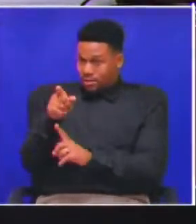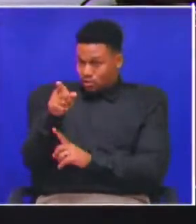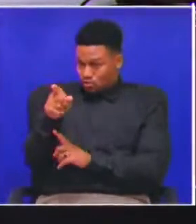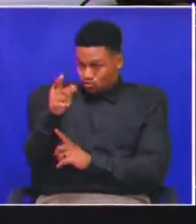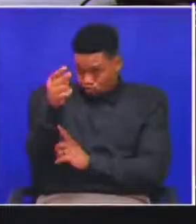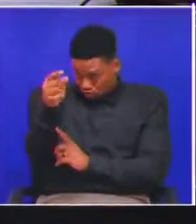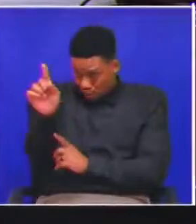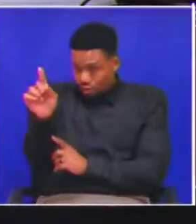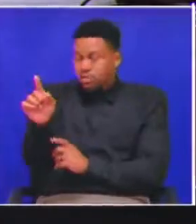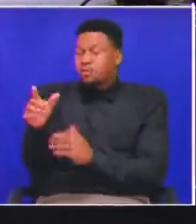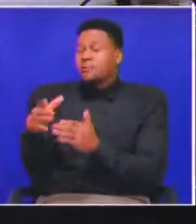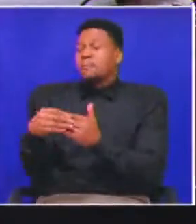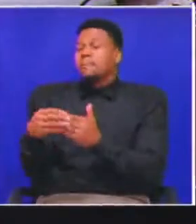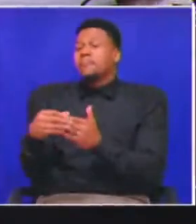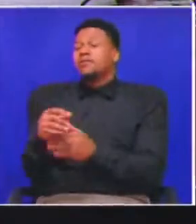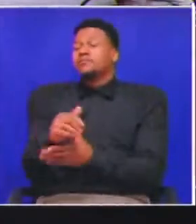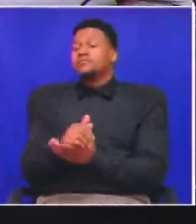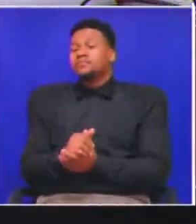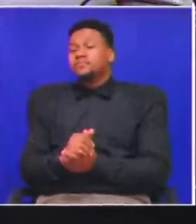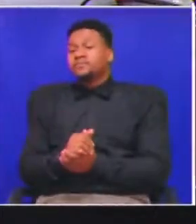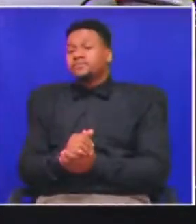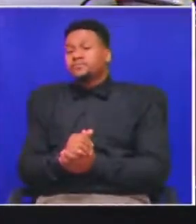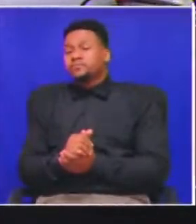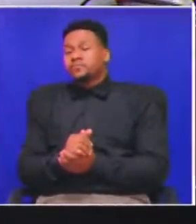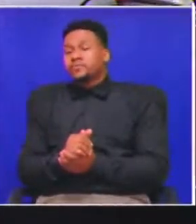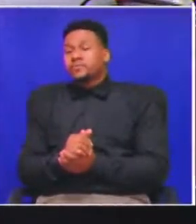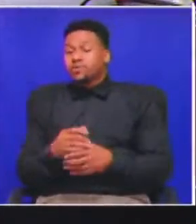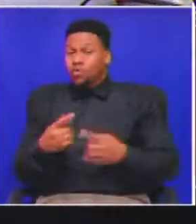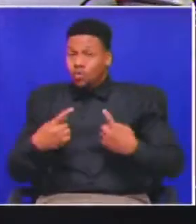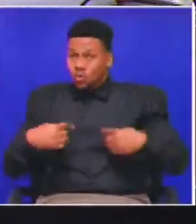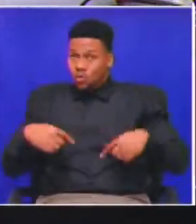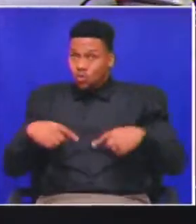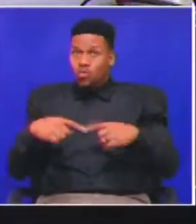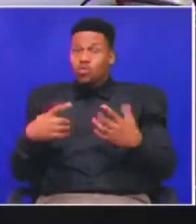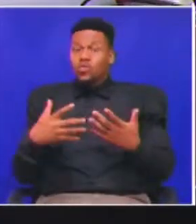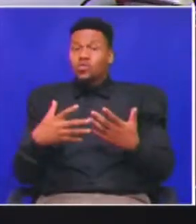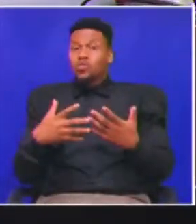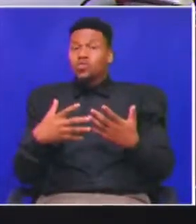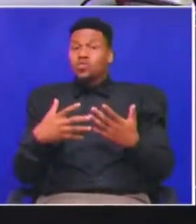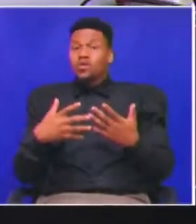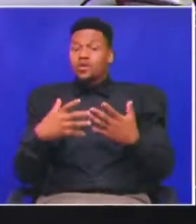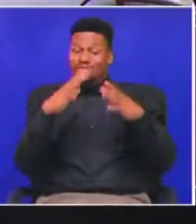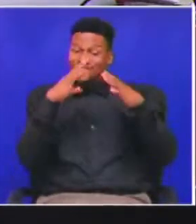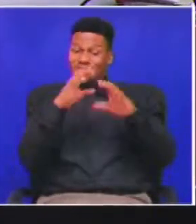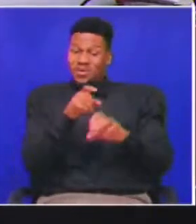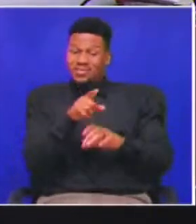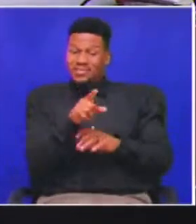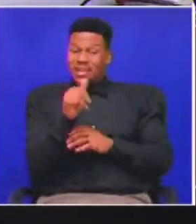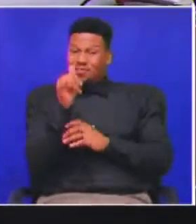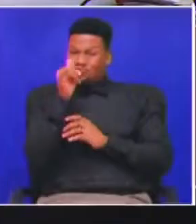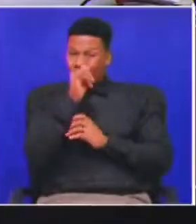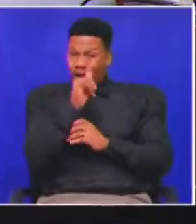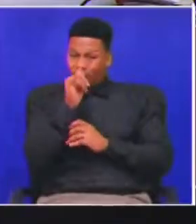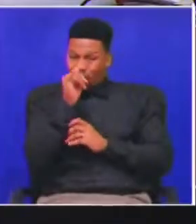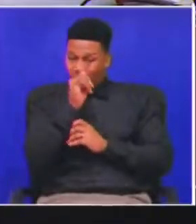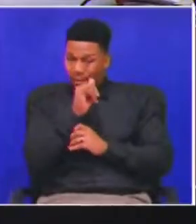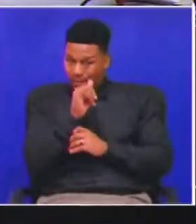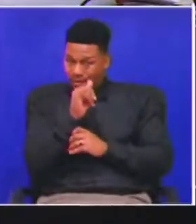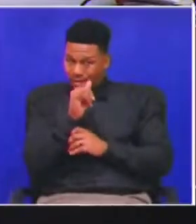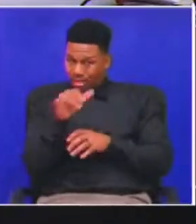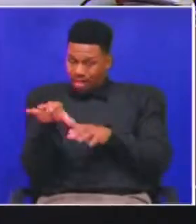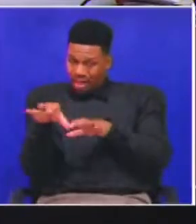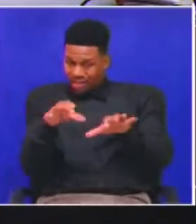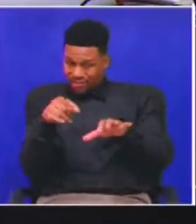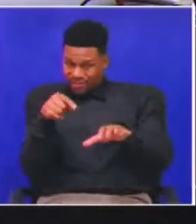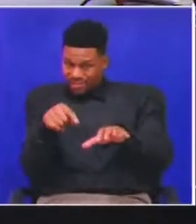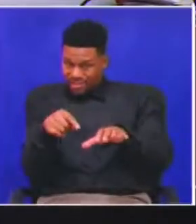Member, when we deal with incidents of criminality, we should not be superficial. We